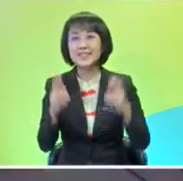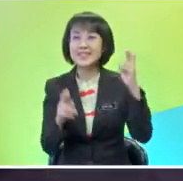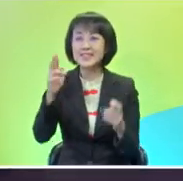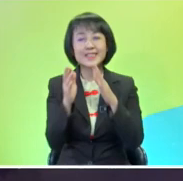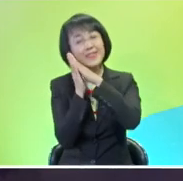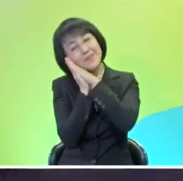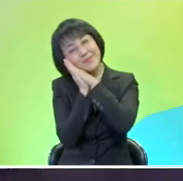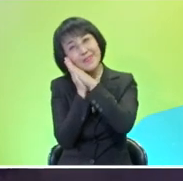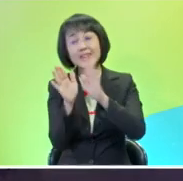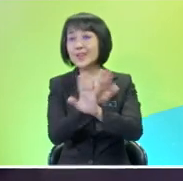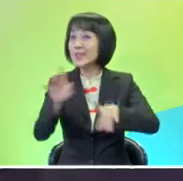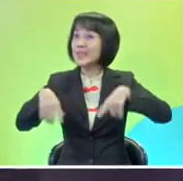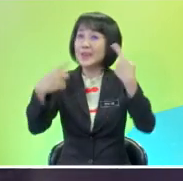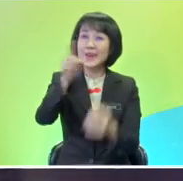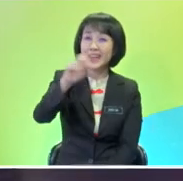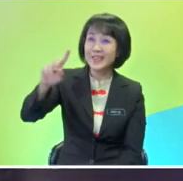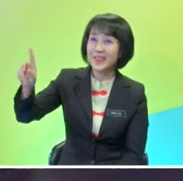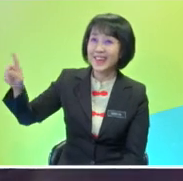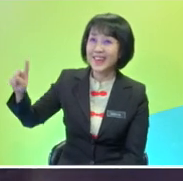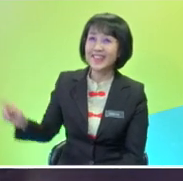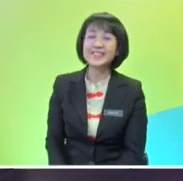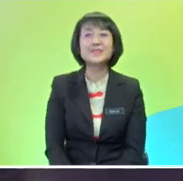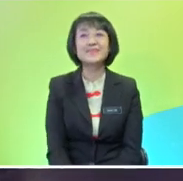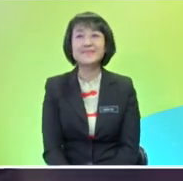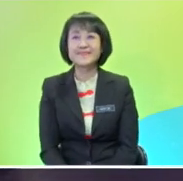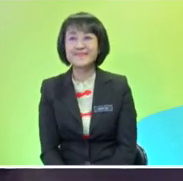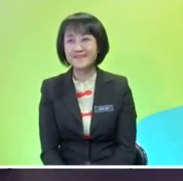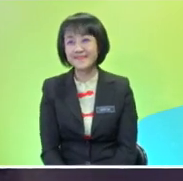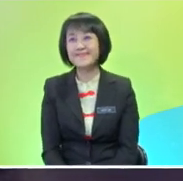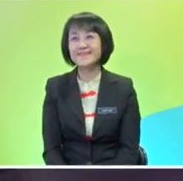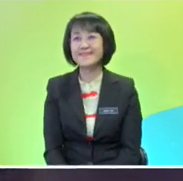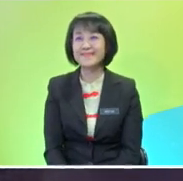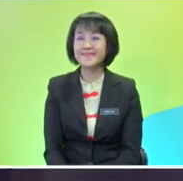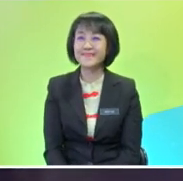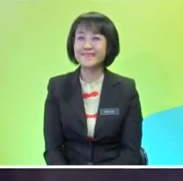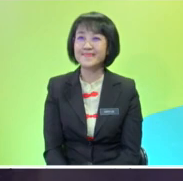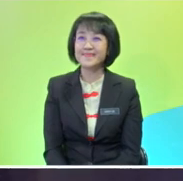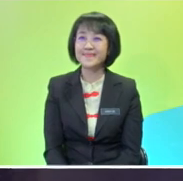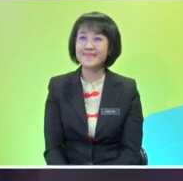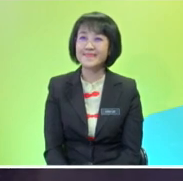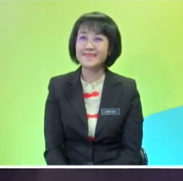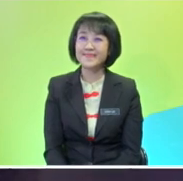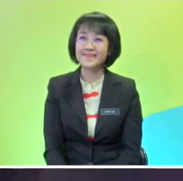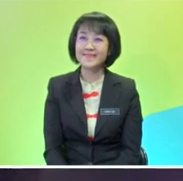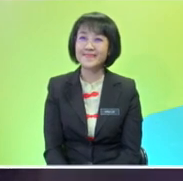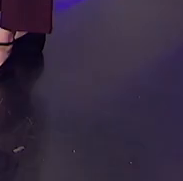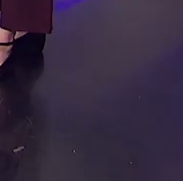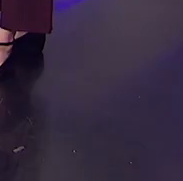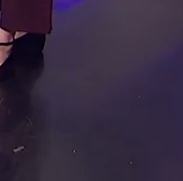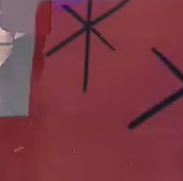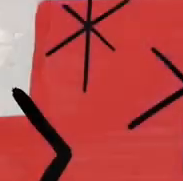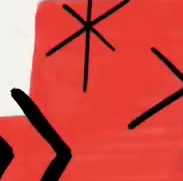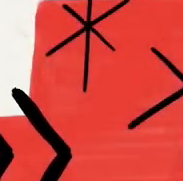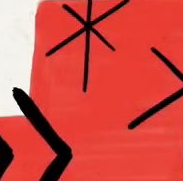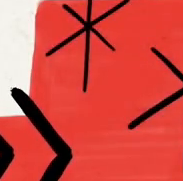But don't go anywhere. We'll be right back with Team Robot for Literasi Bahasa Inggeris, DDTV KPM.